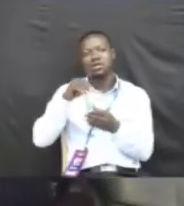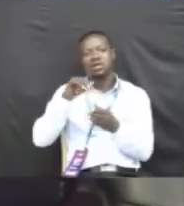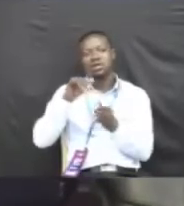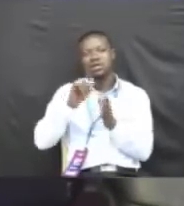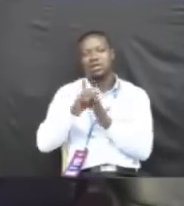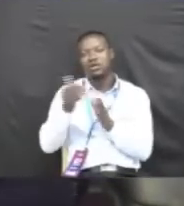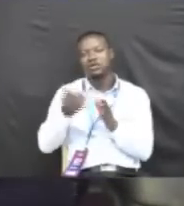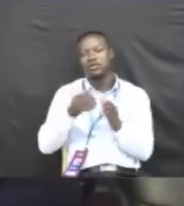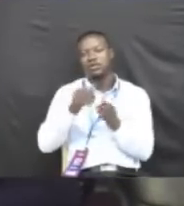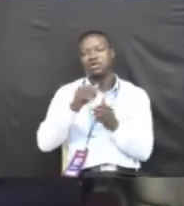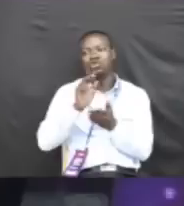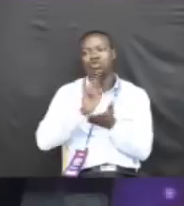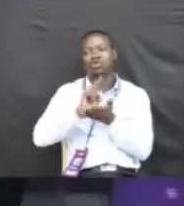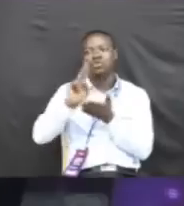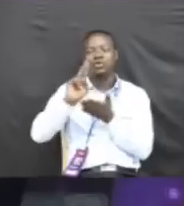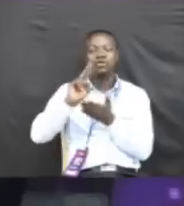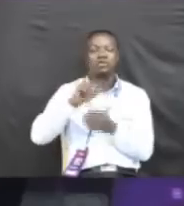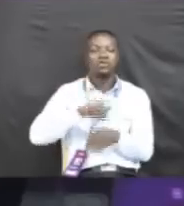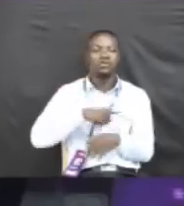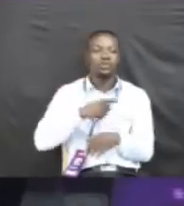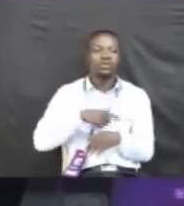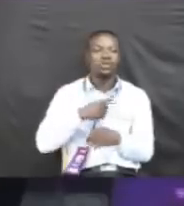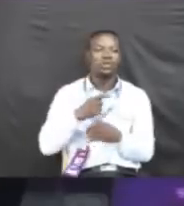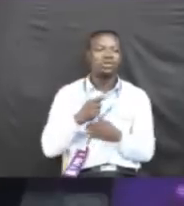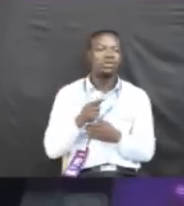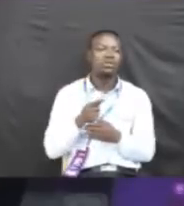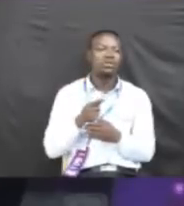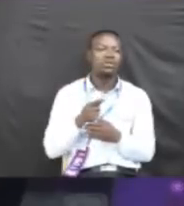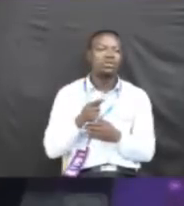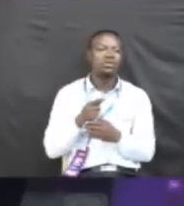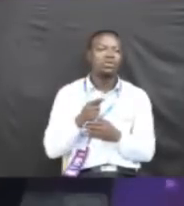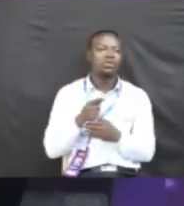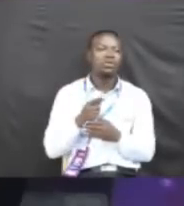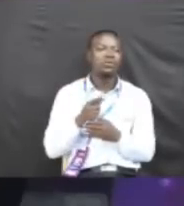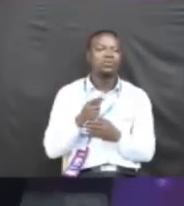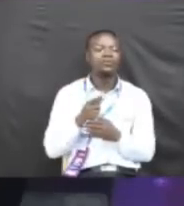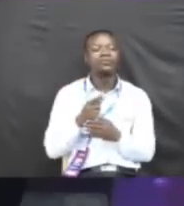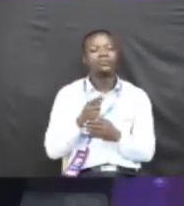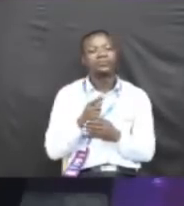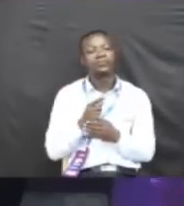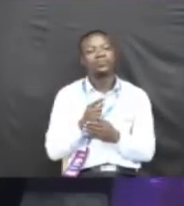the University of Ghana admission policy for less endowed students.